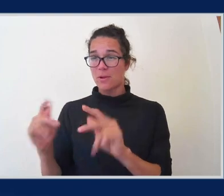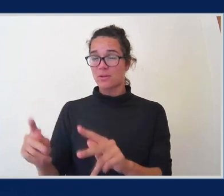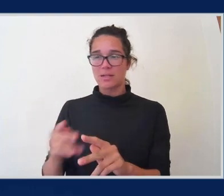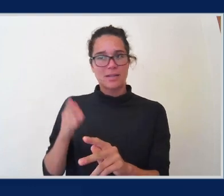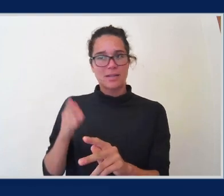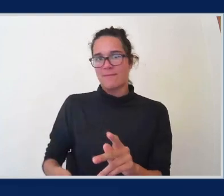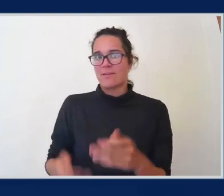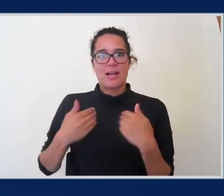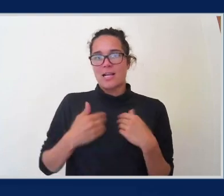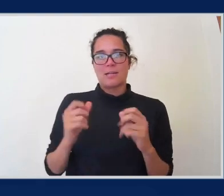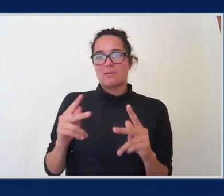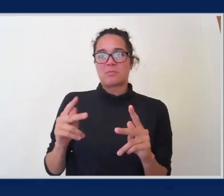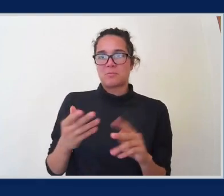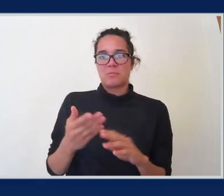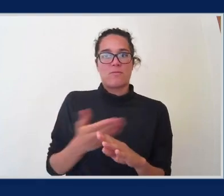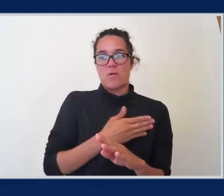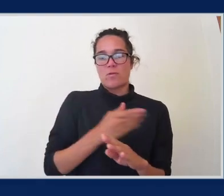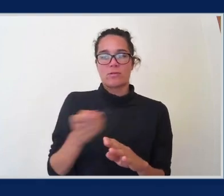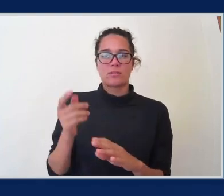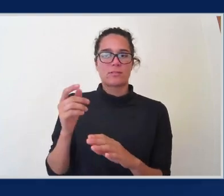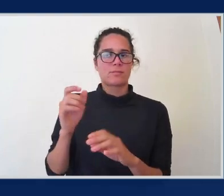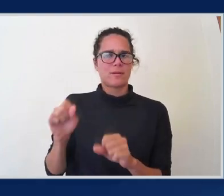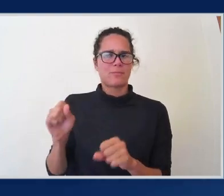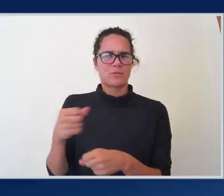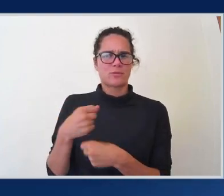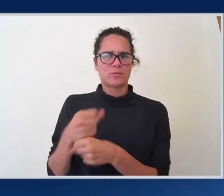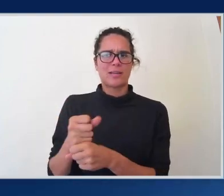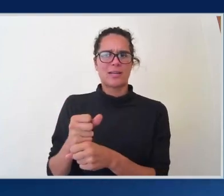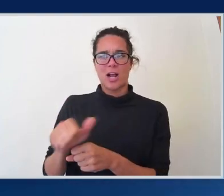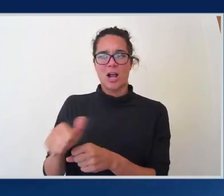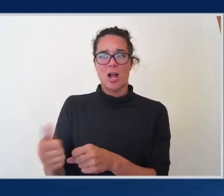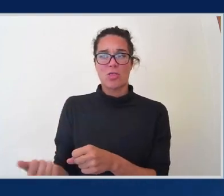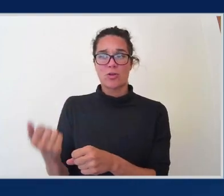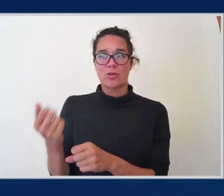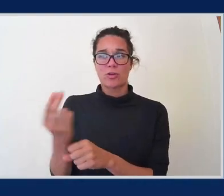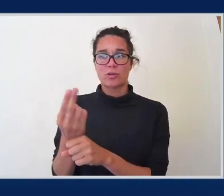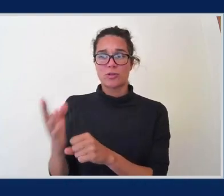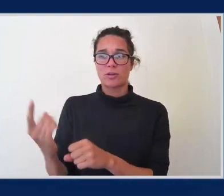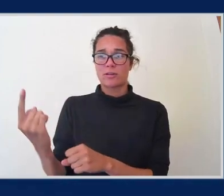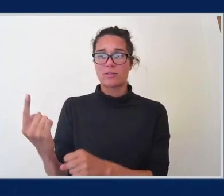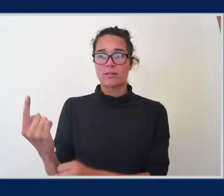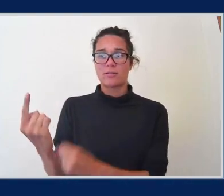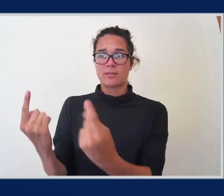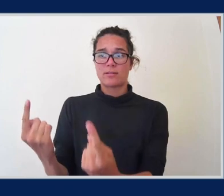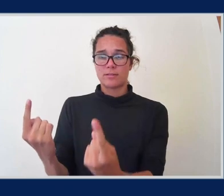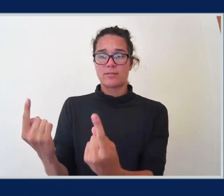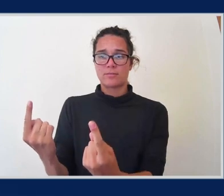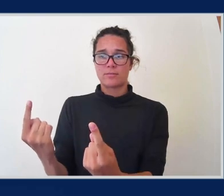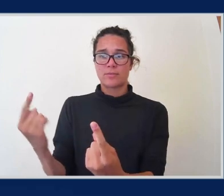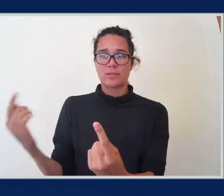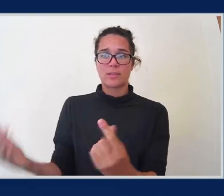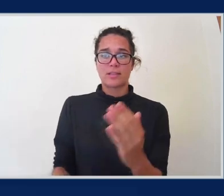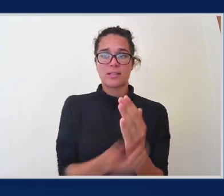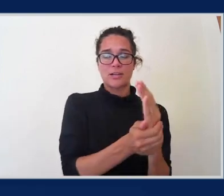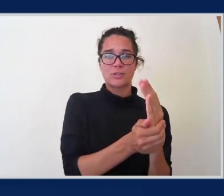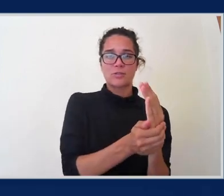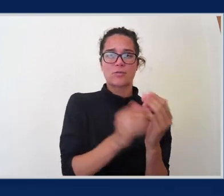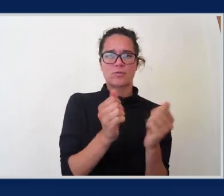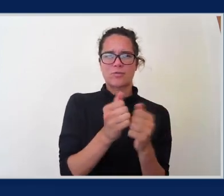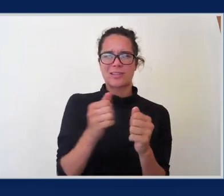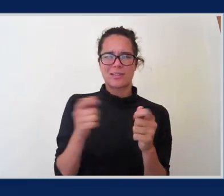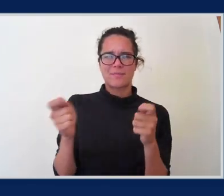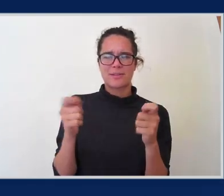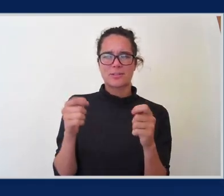types of permissions to be able to create another user and attach administrative policies. That is abnormal. Maybe